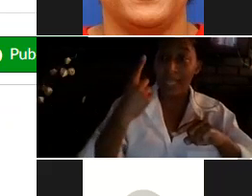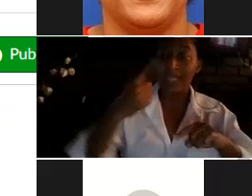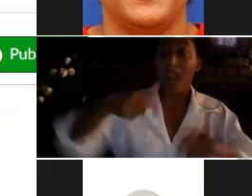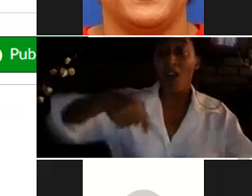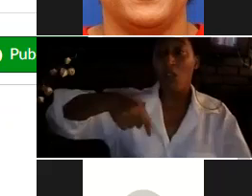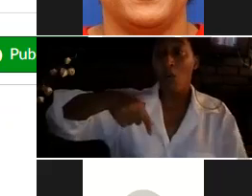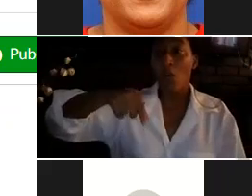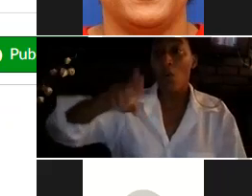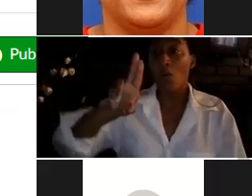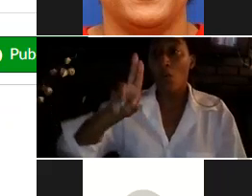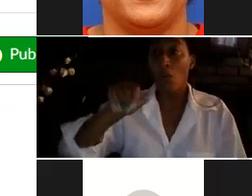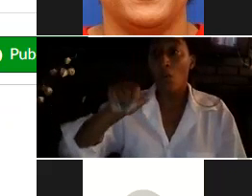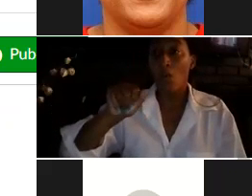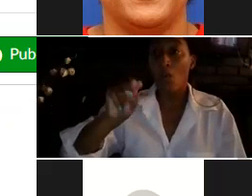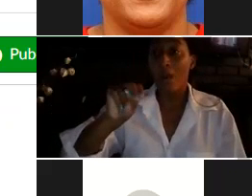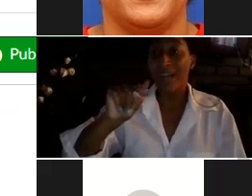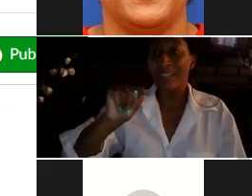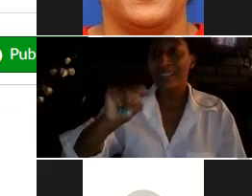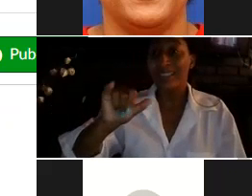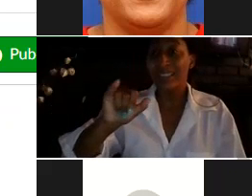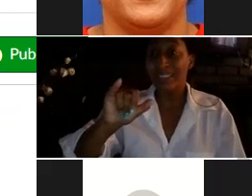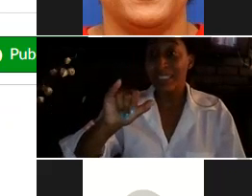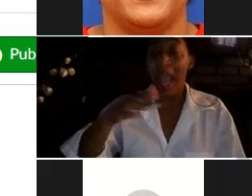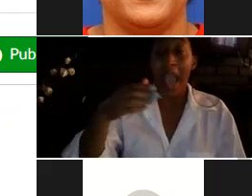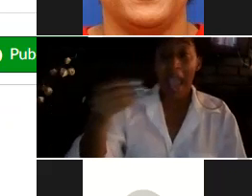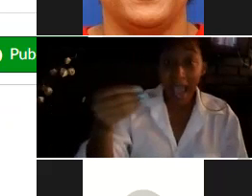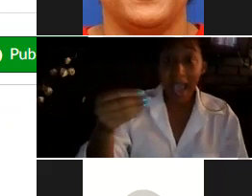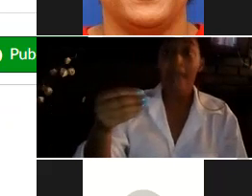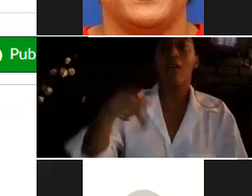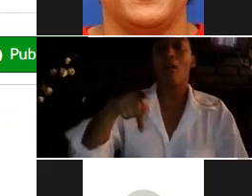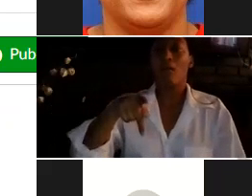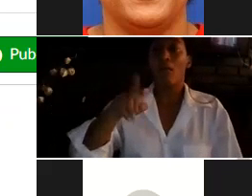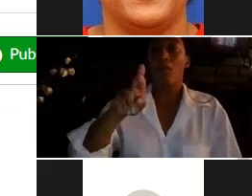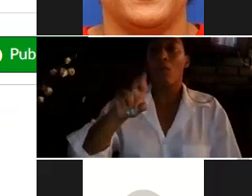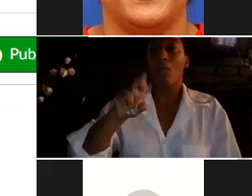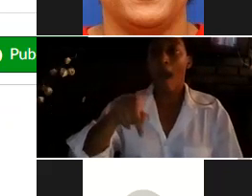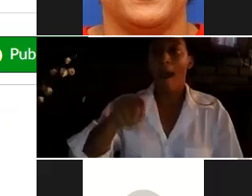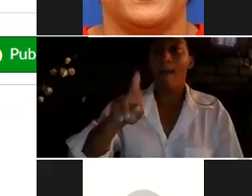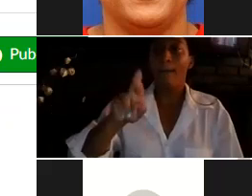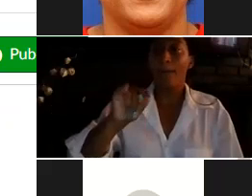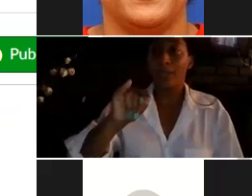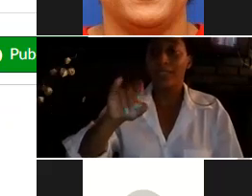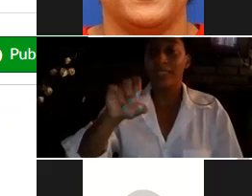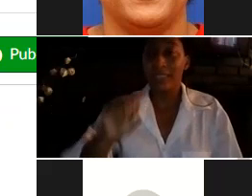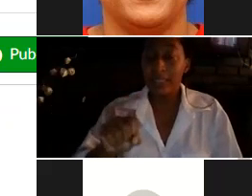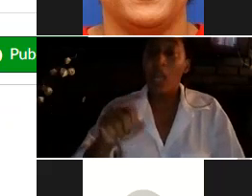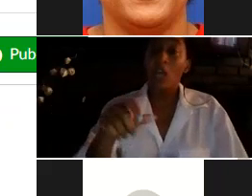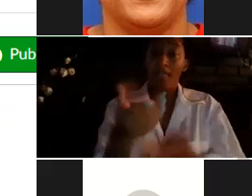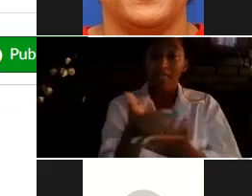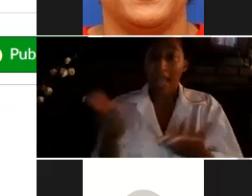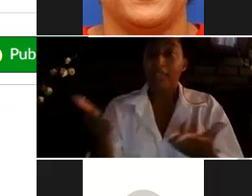going to be relying on our understanding of measurements and units so that we can then